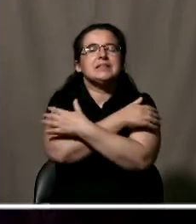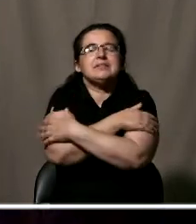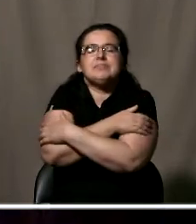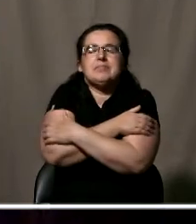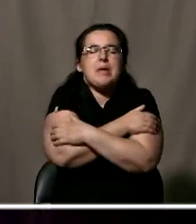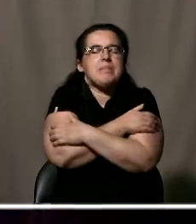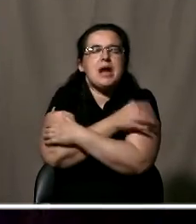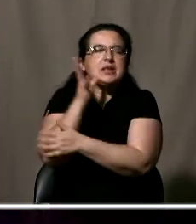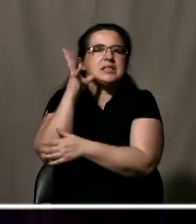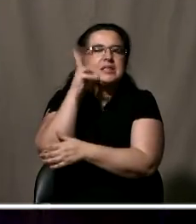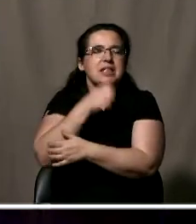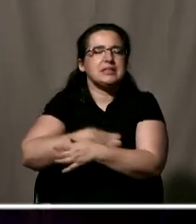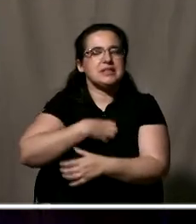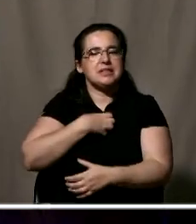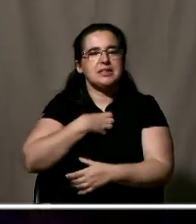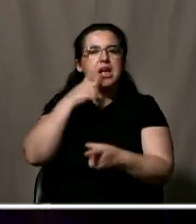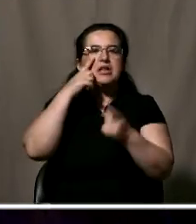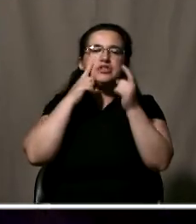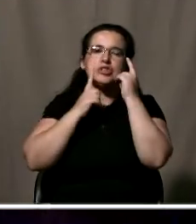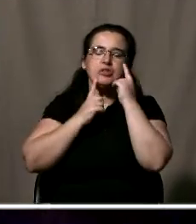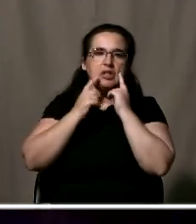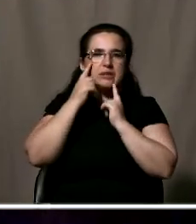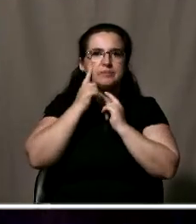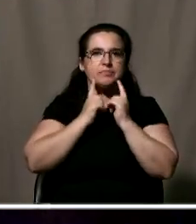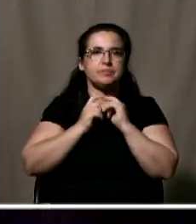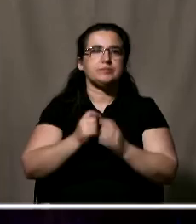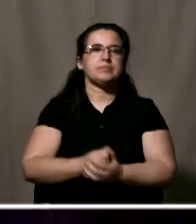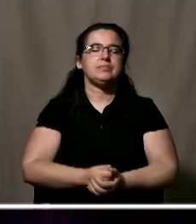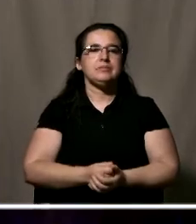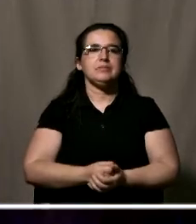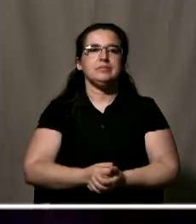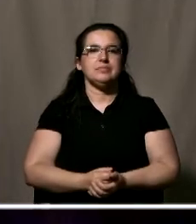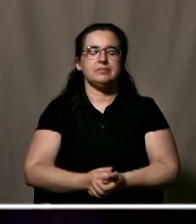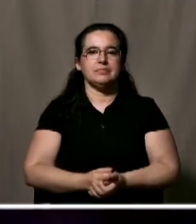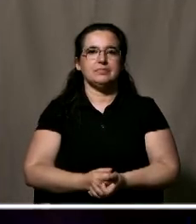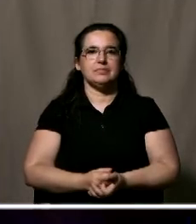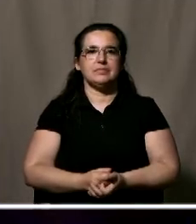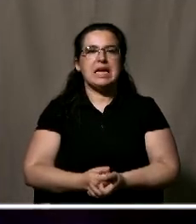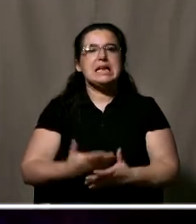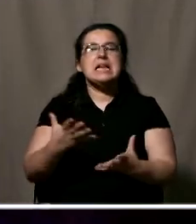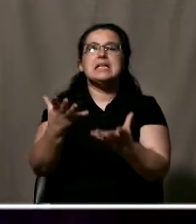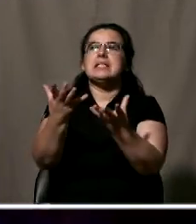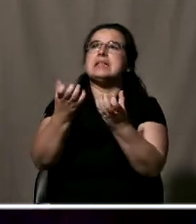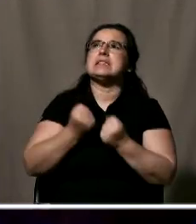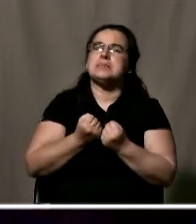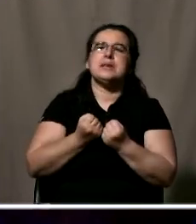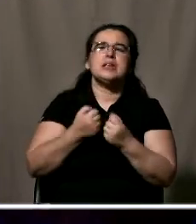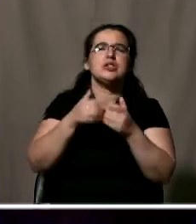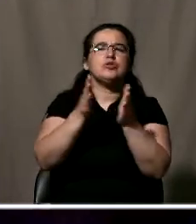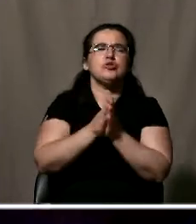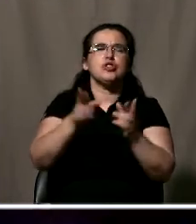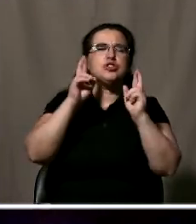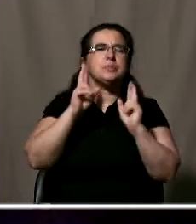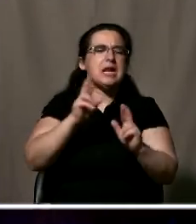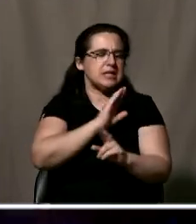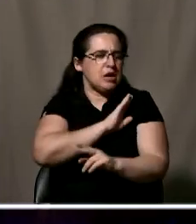quente. And cry my eyes out. E chorar. And receive hope and strength and courage e receber esperança, força, coragem